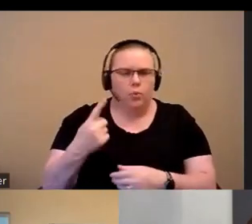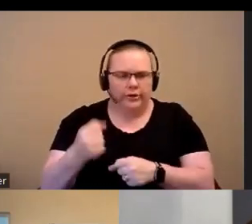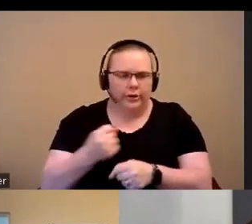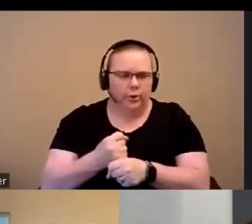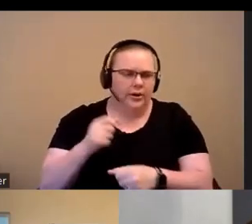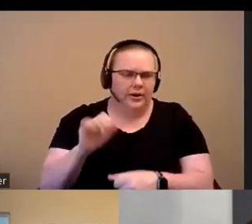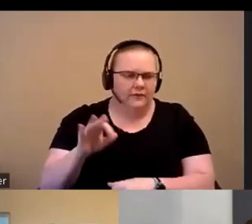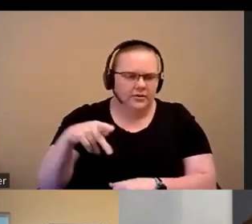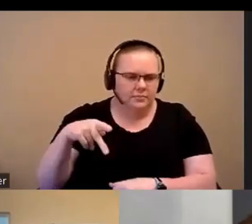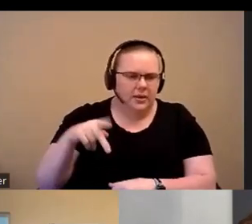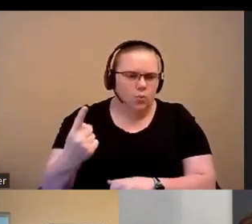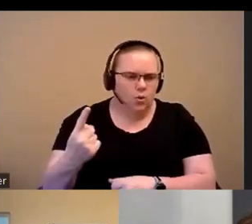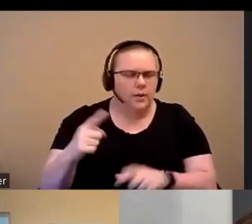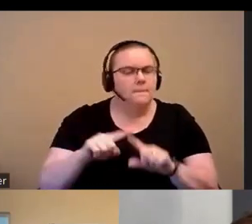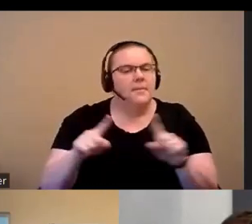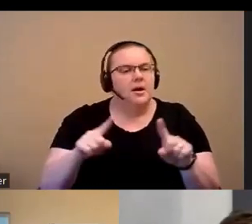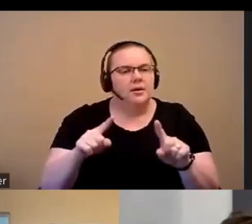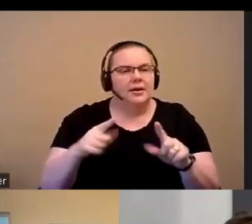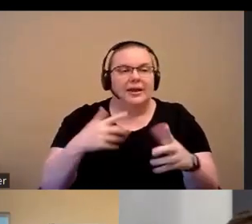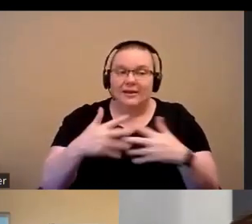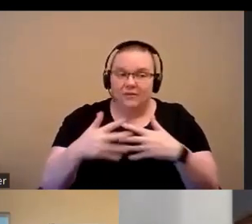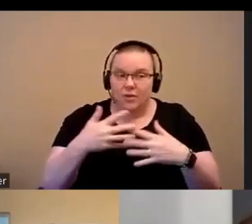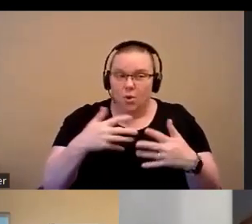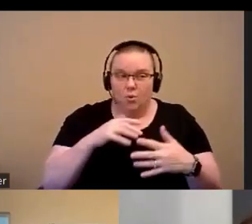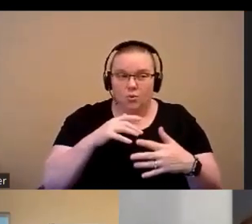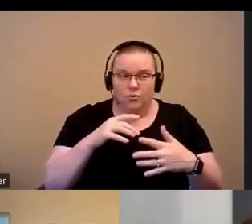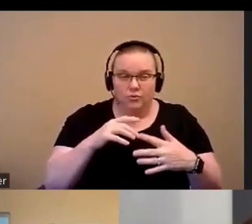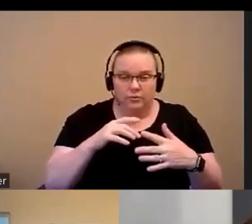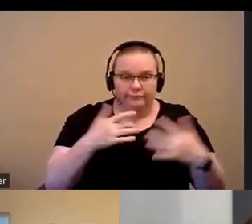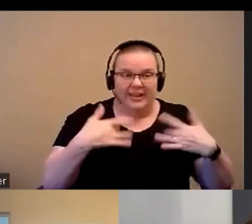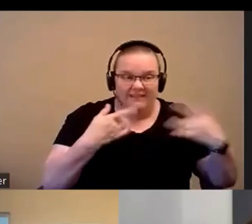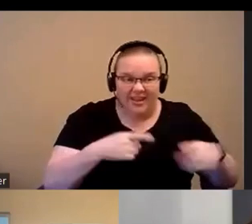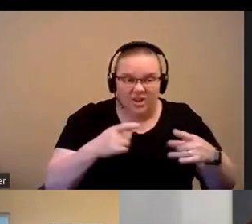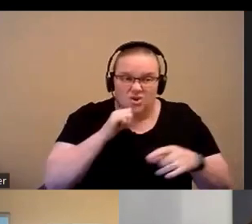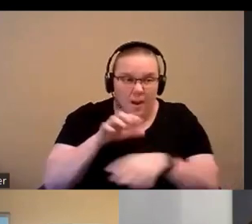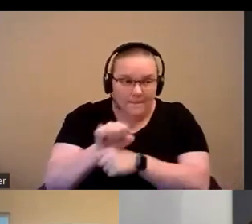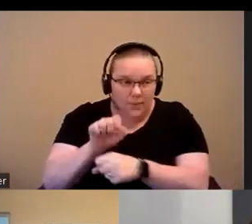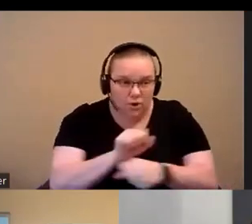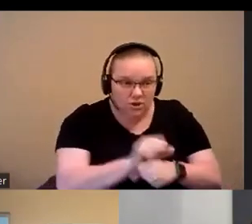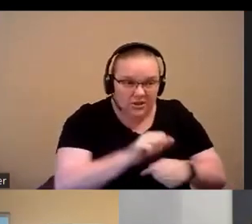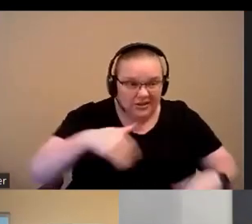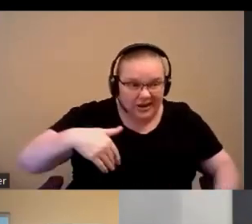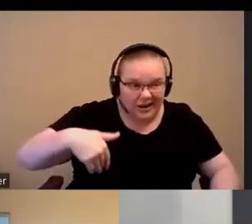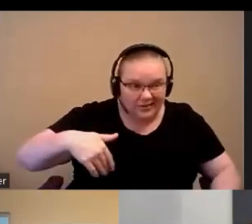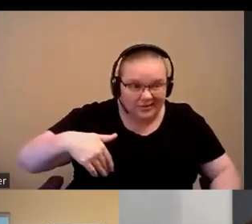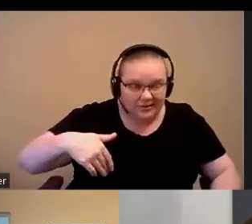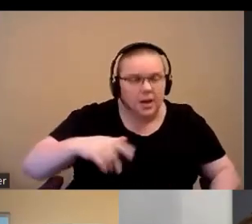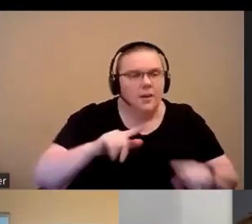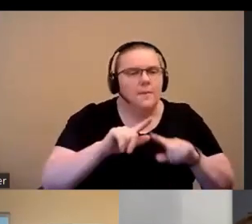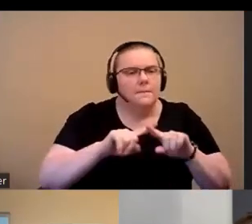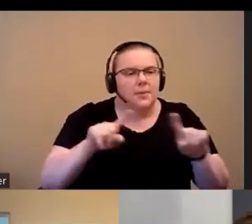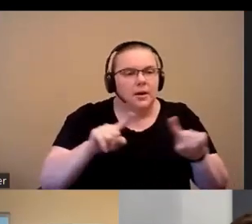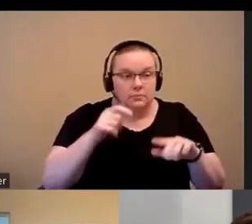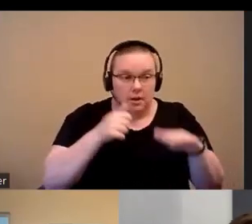even though the gigs aren't booked yet. And this is only possible because under US law, you can add